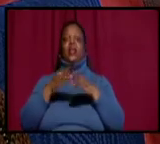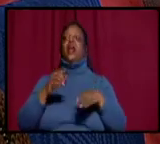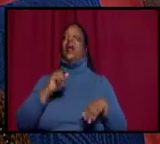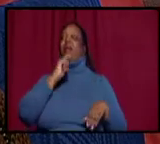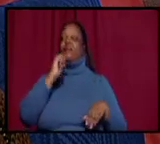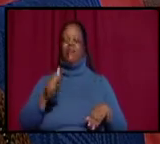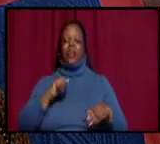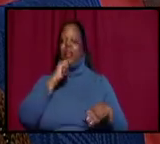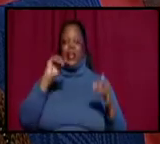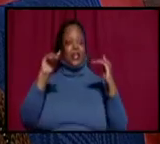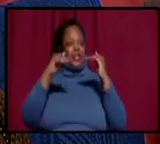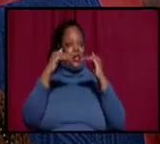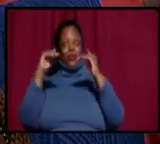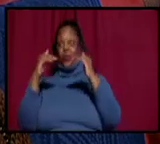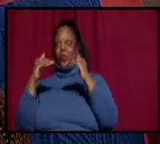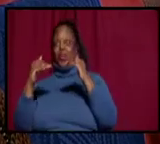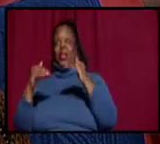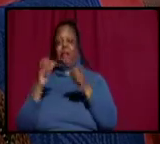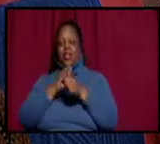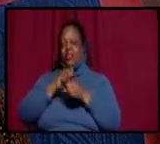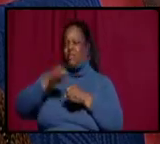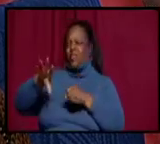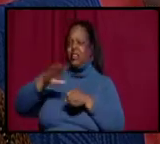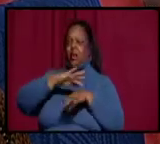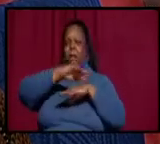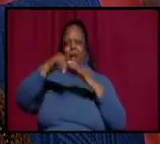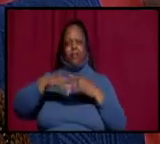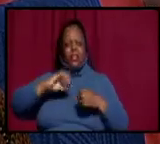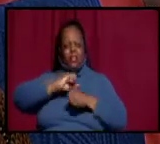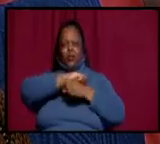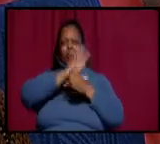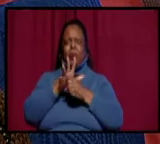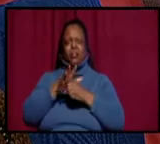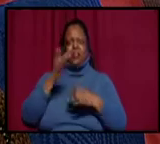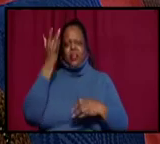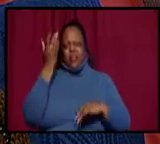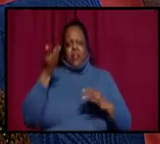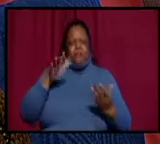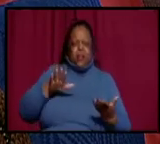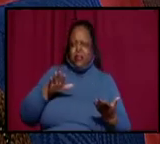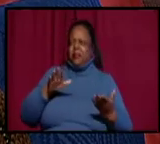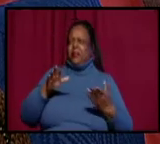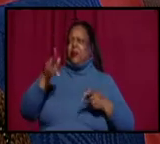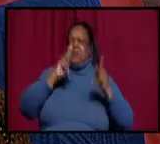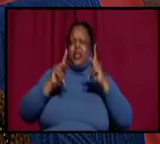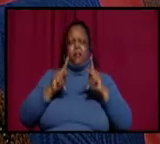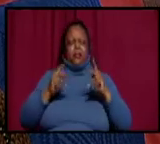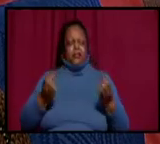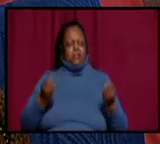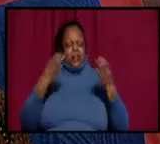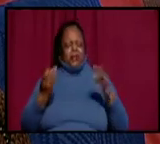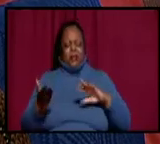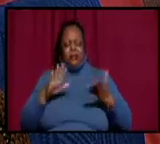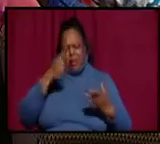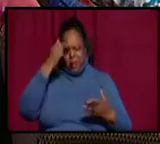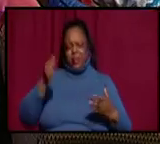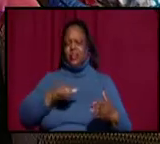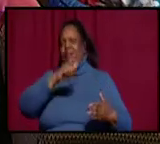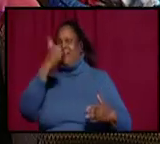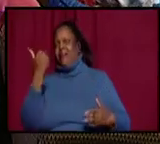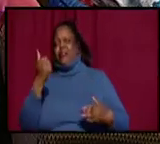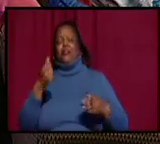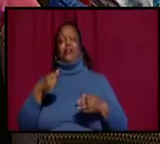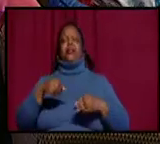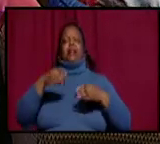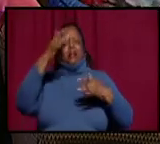disproportionately affected by this coronavirus. So many have passed away because of underlying conditions of